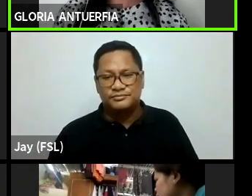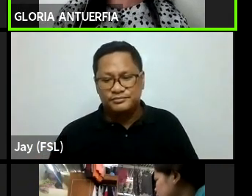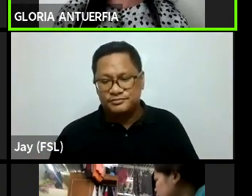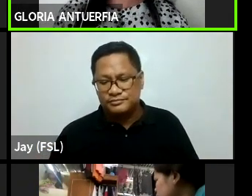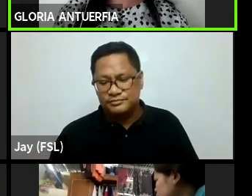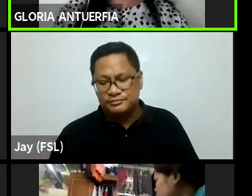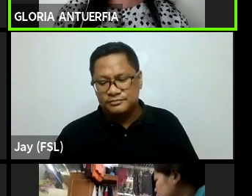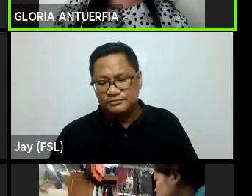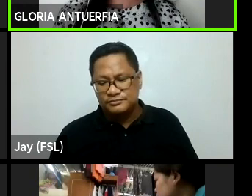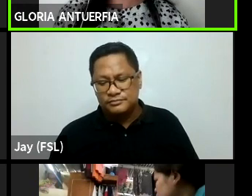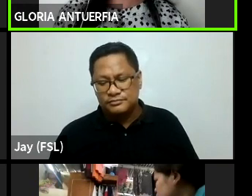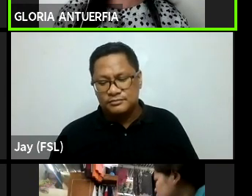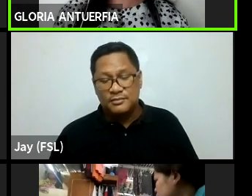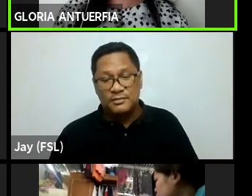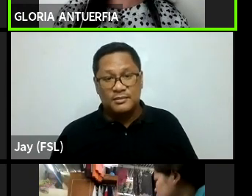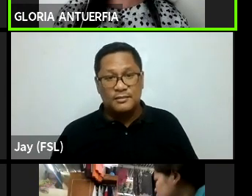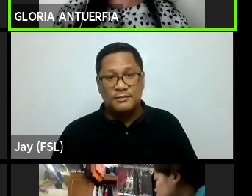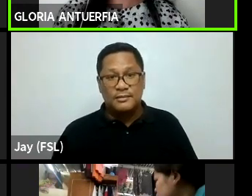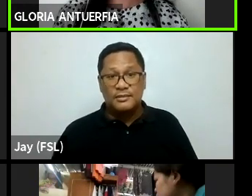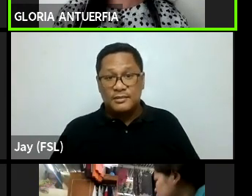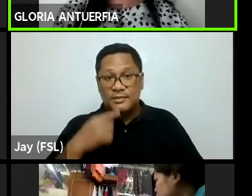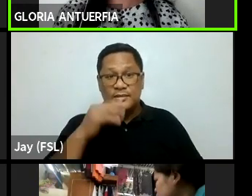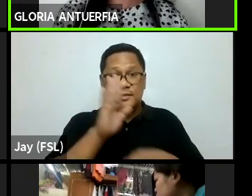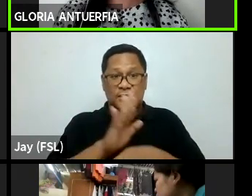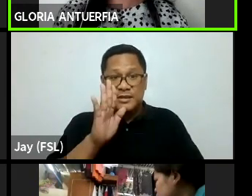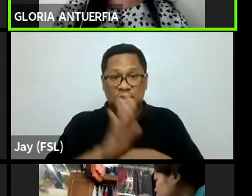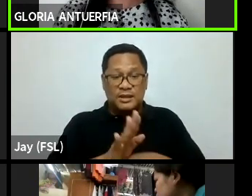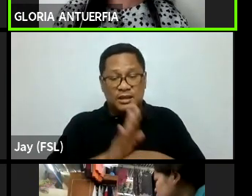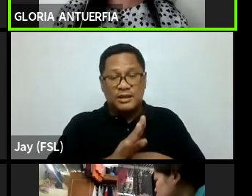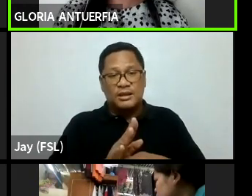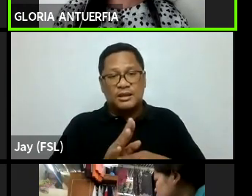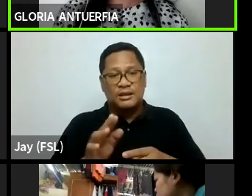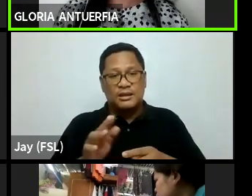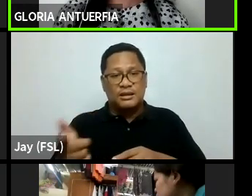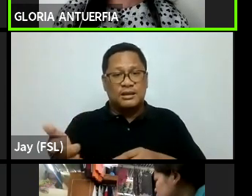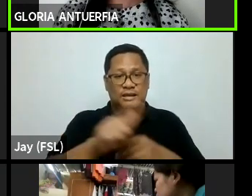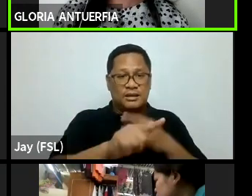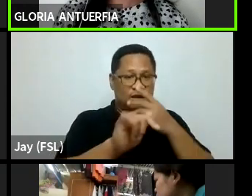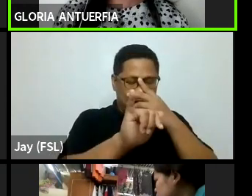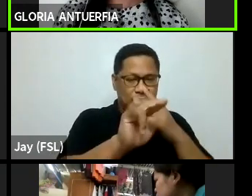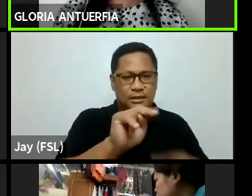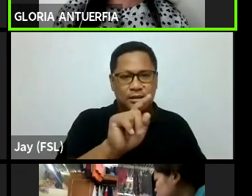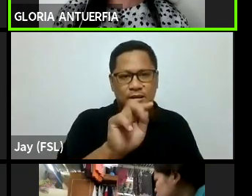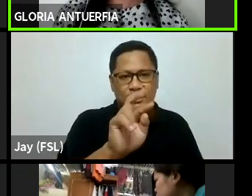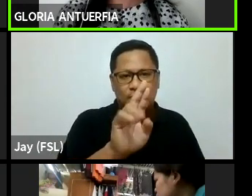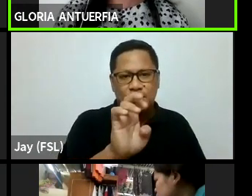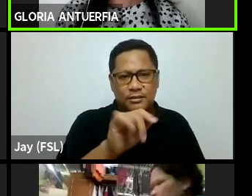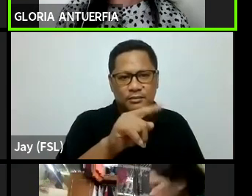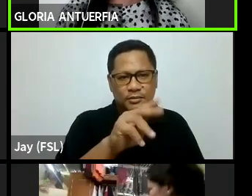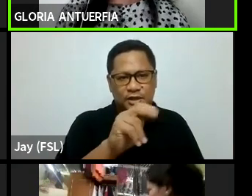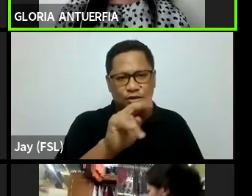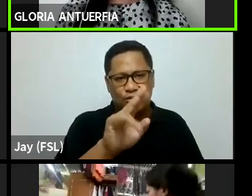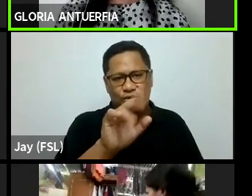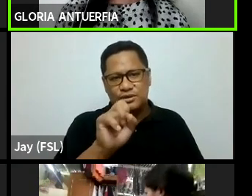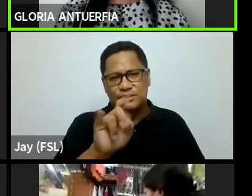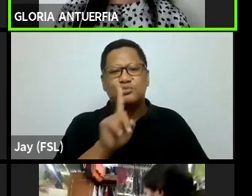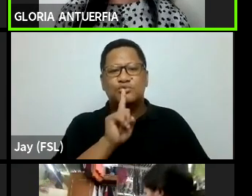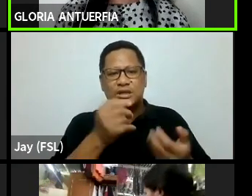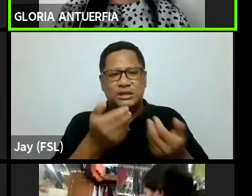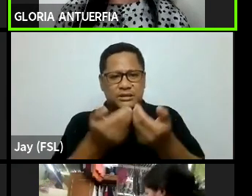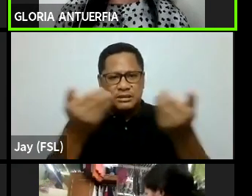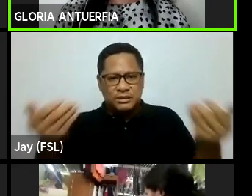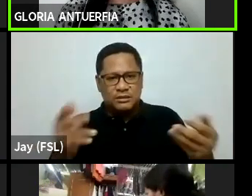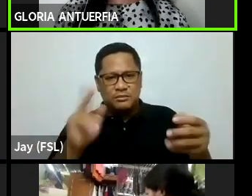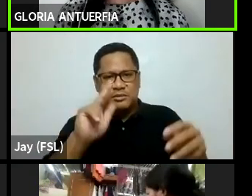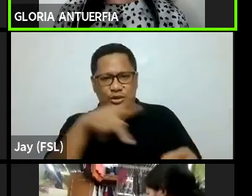Oo. Ang business and entrepreneurship, sa totoo lang, dapat magkakahiwalay yung